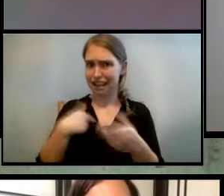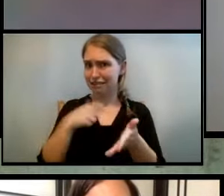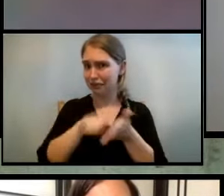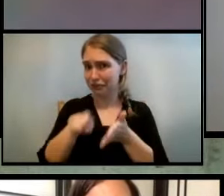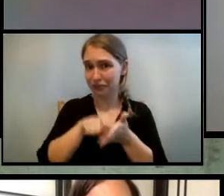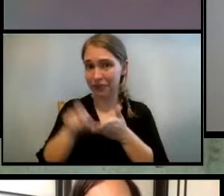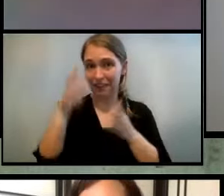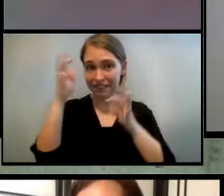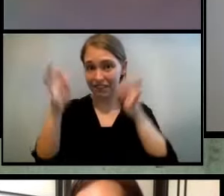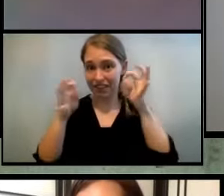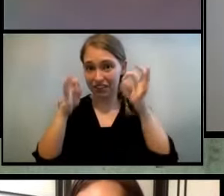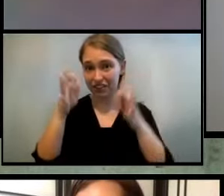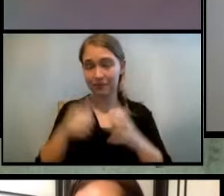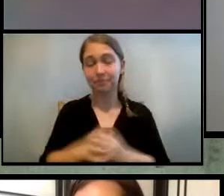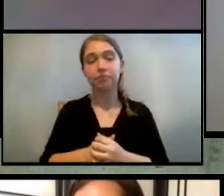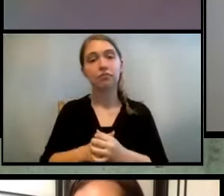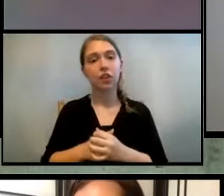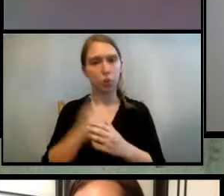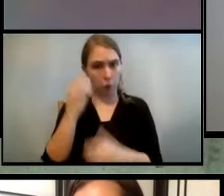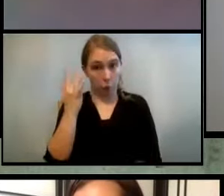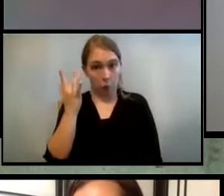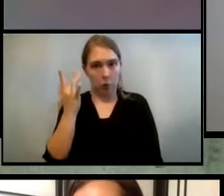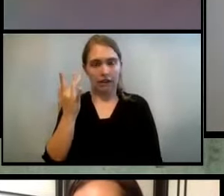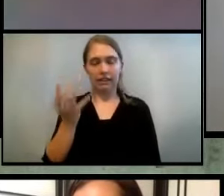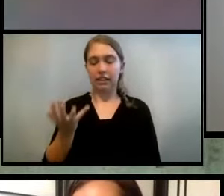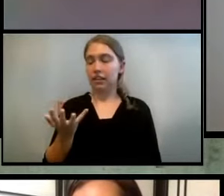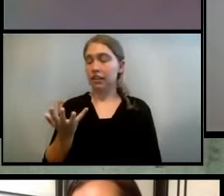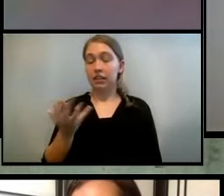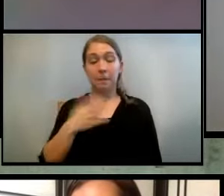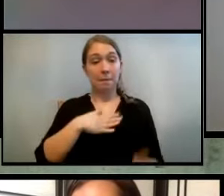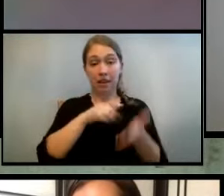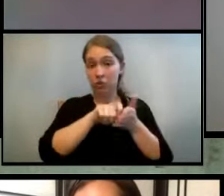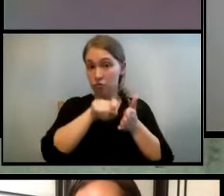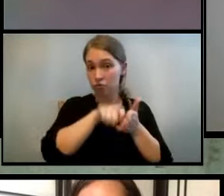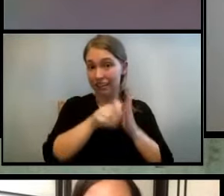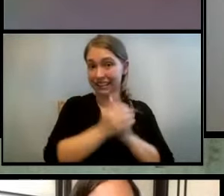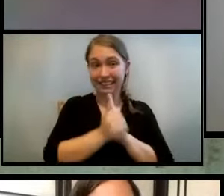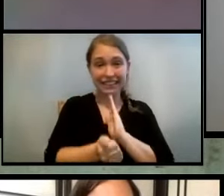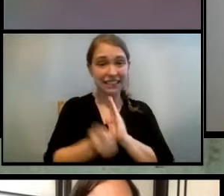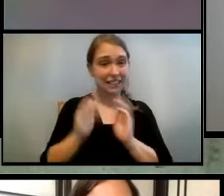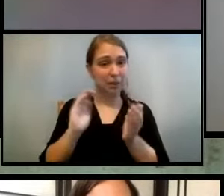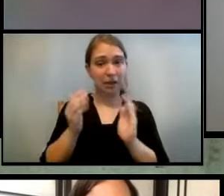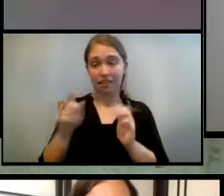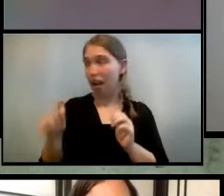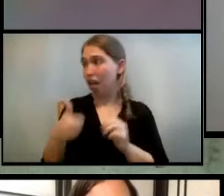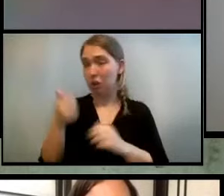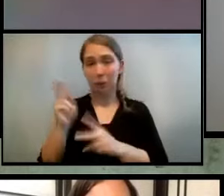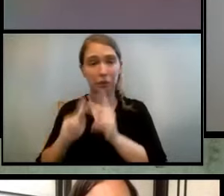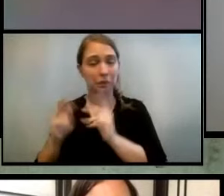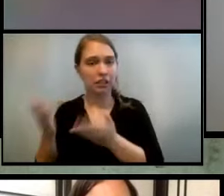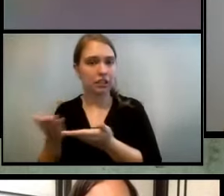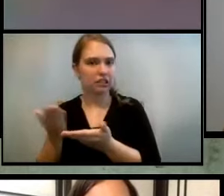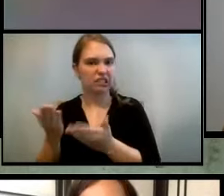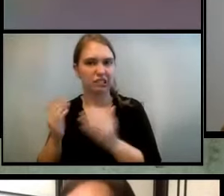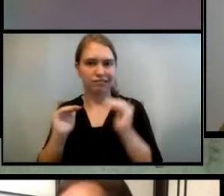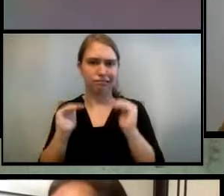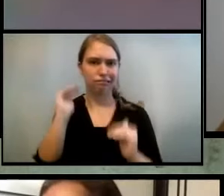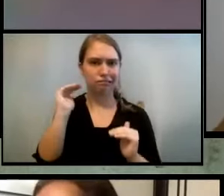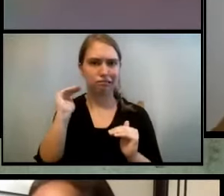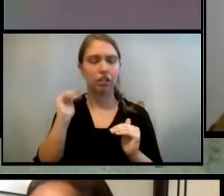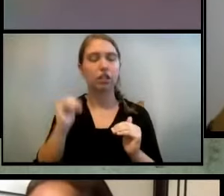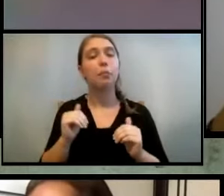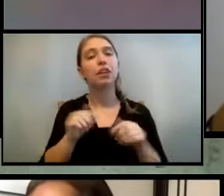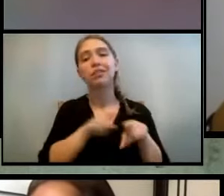reason is I was nowhere near on the level as a writer of our other panelists here. But part of it was also a time